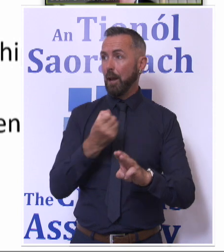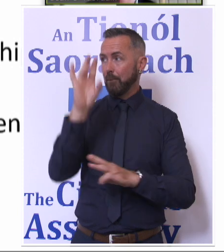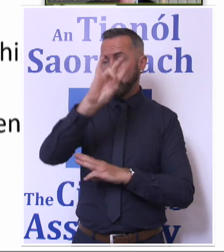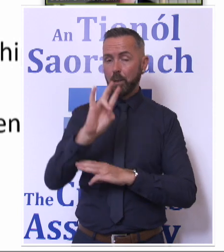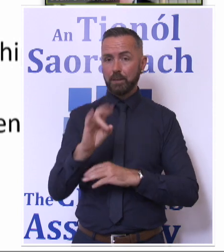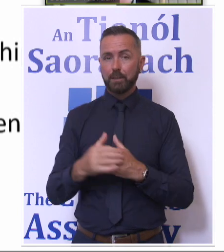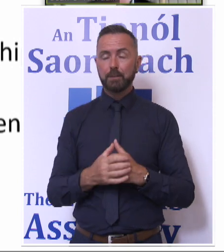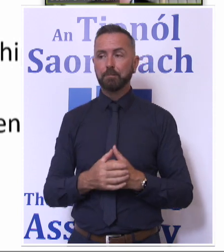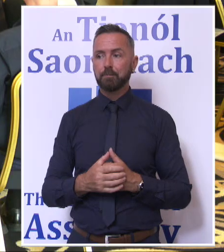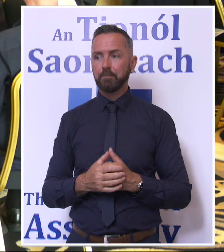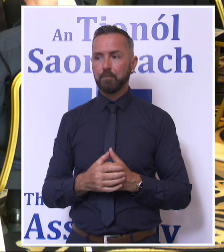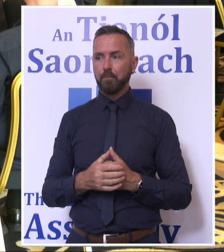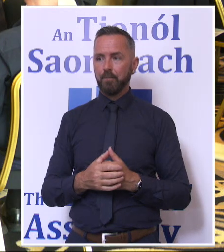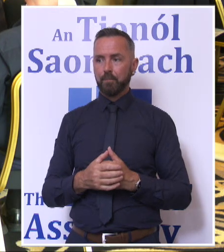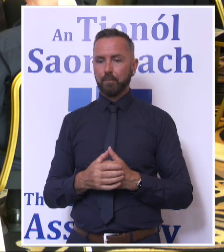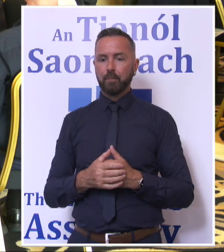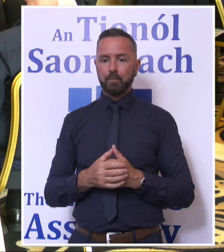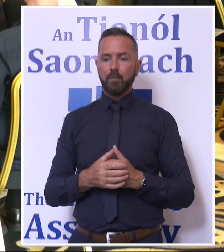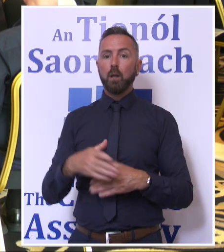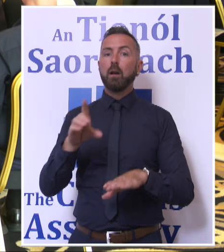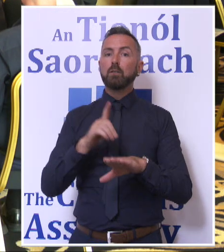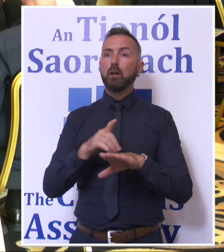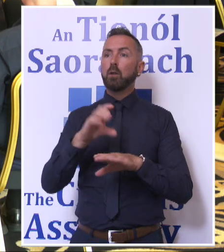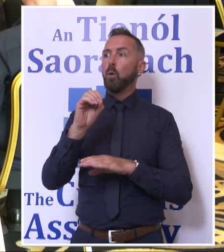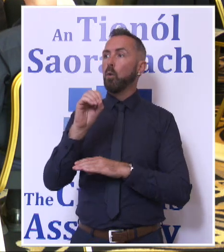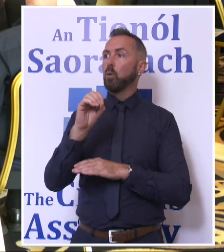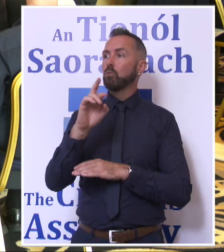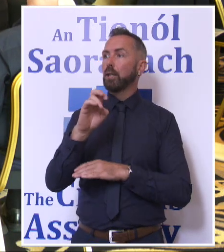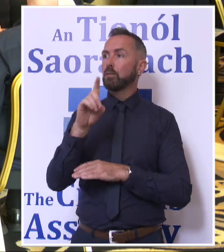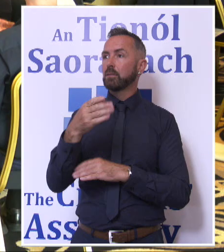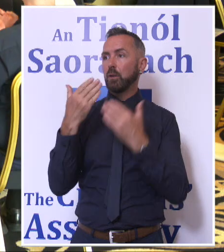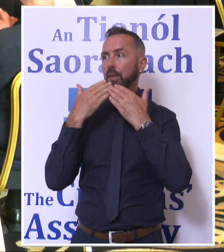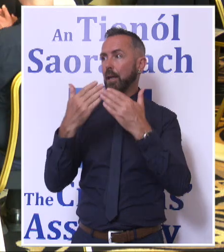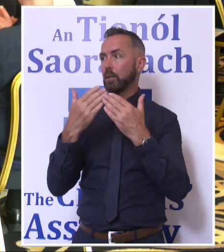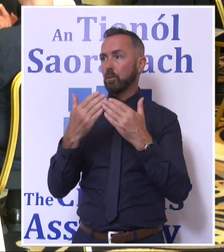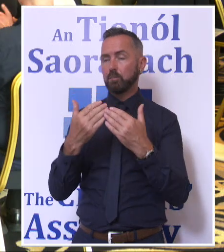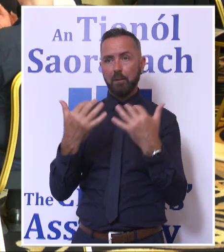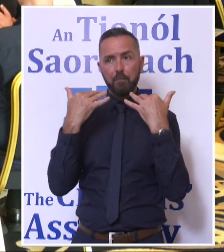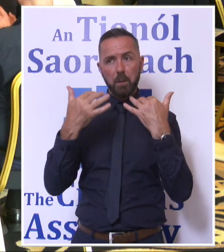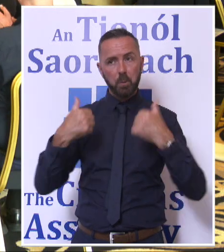to take. Dr. O'Riordan, thank you very much. That was so informative.